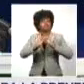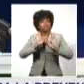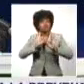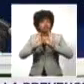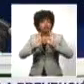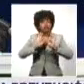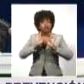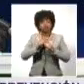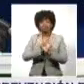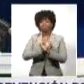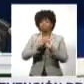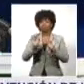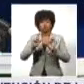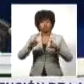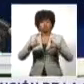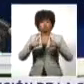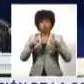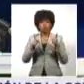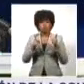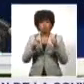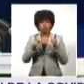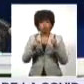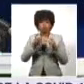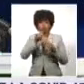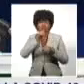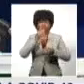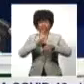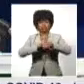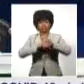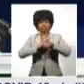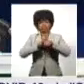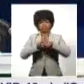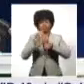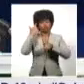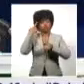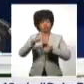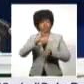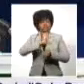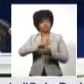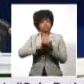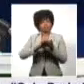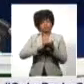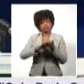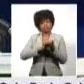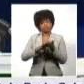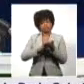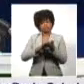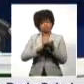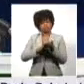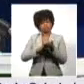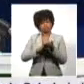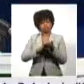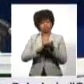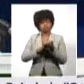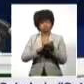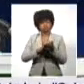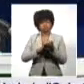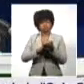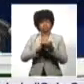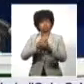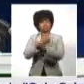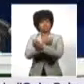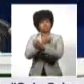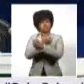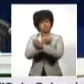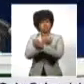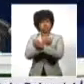us who has not complied with the protection measures can be an asymptomatic case. So